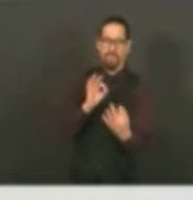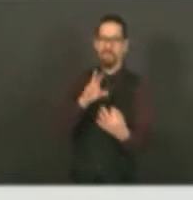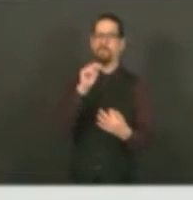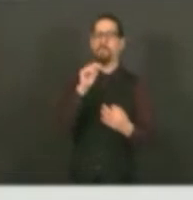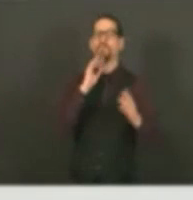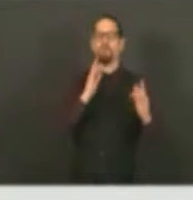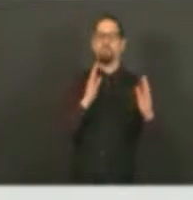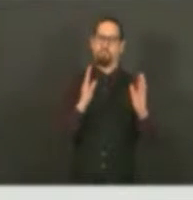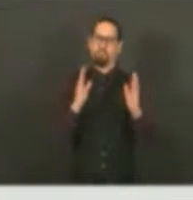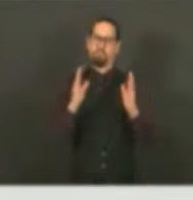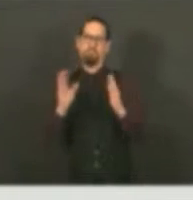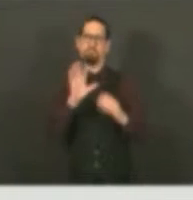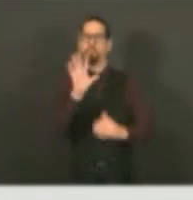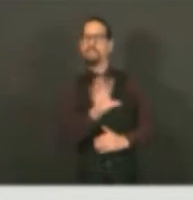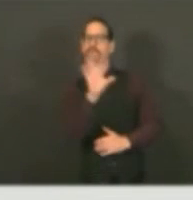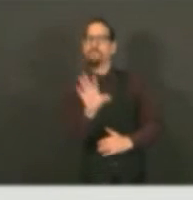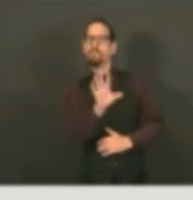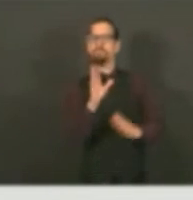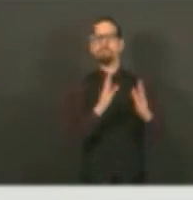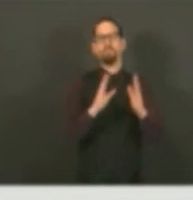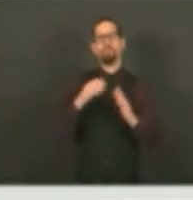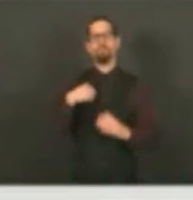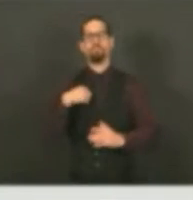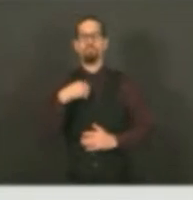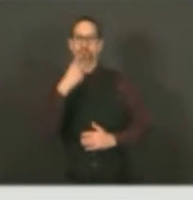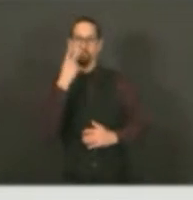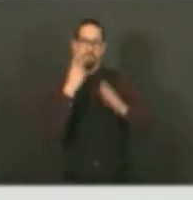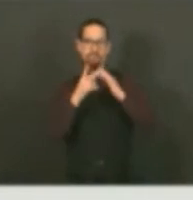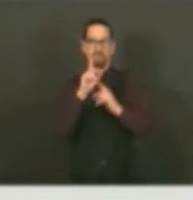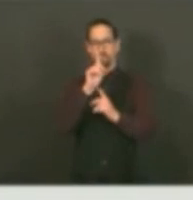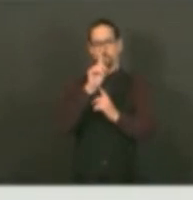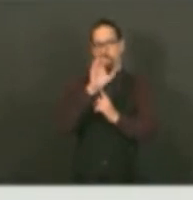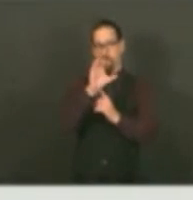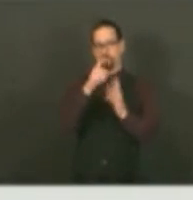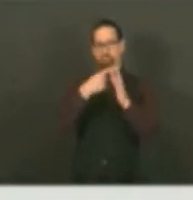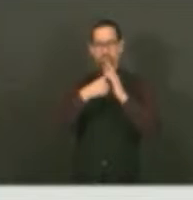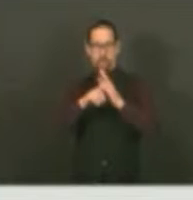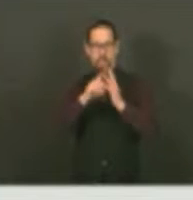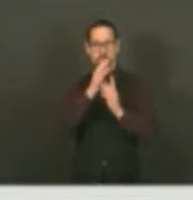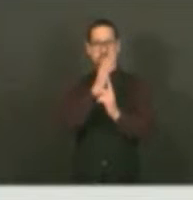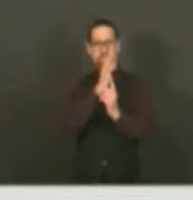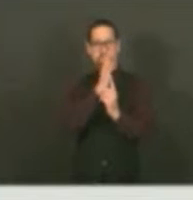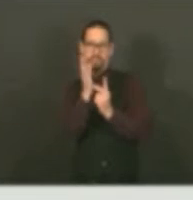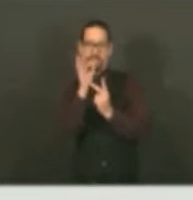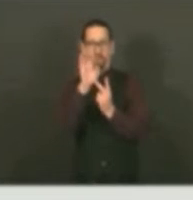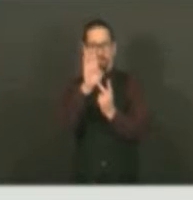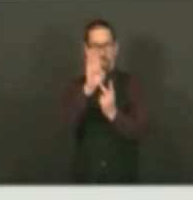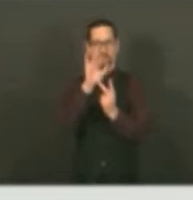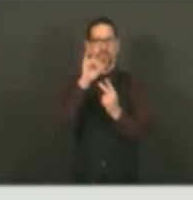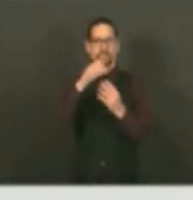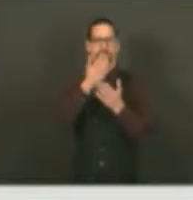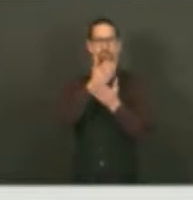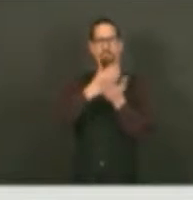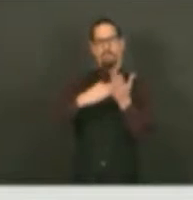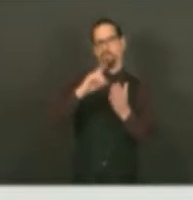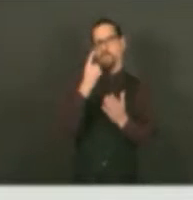1 vaccination between December and February. So it's right upon us. So phase 1 vaccination between